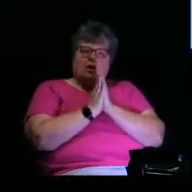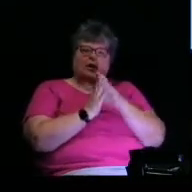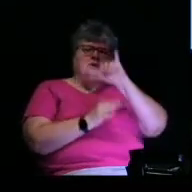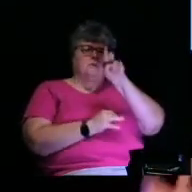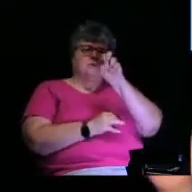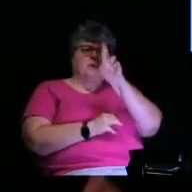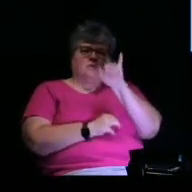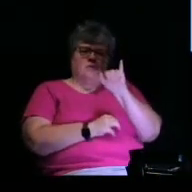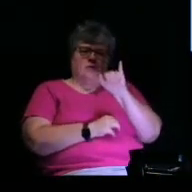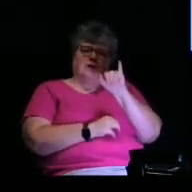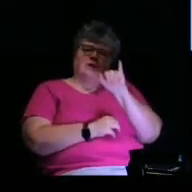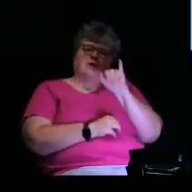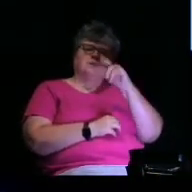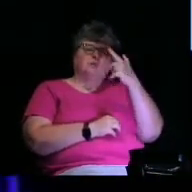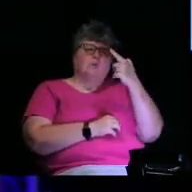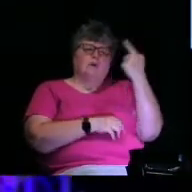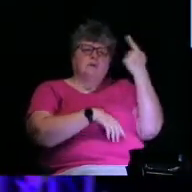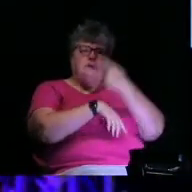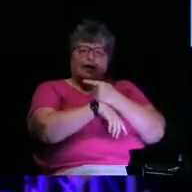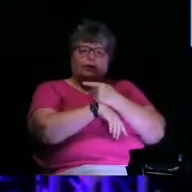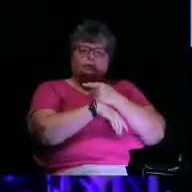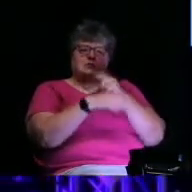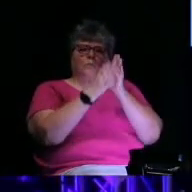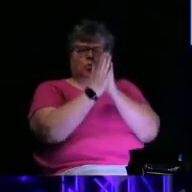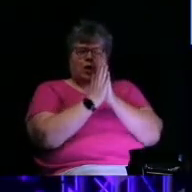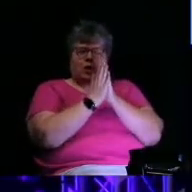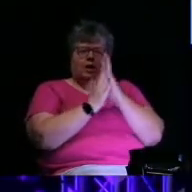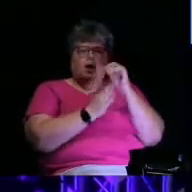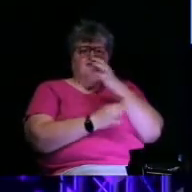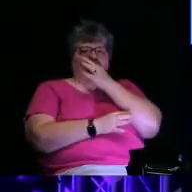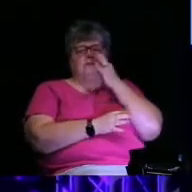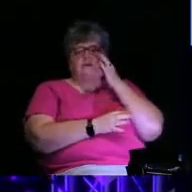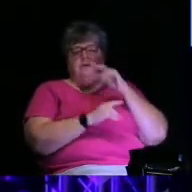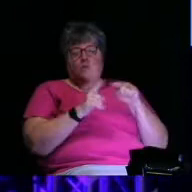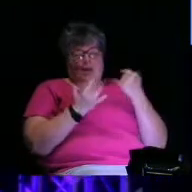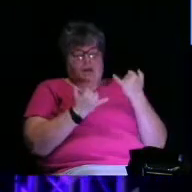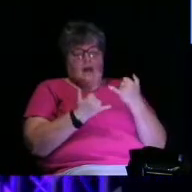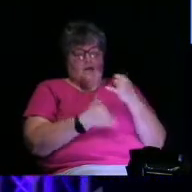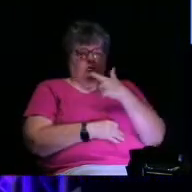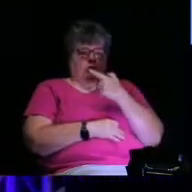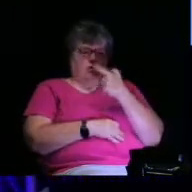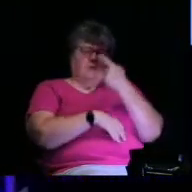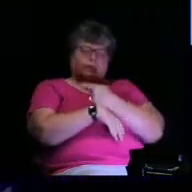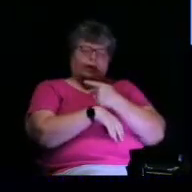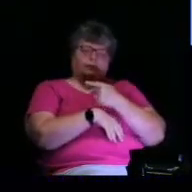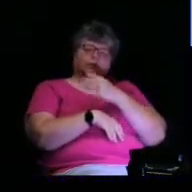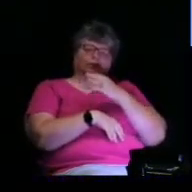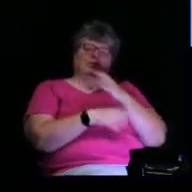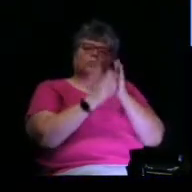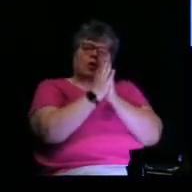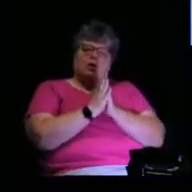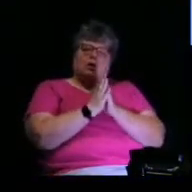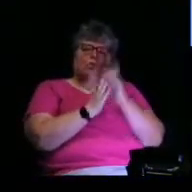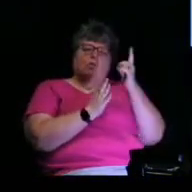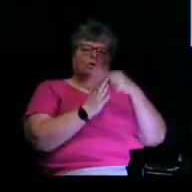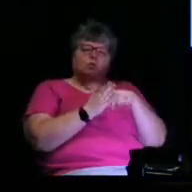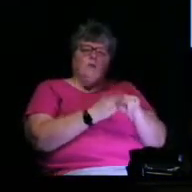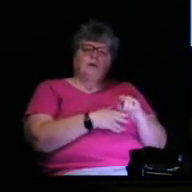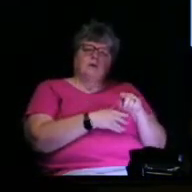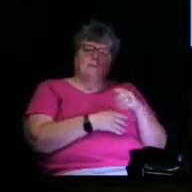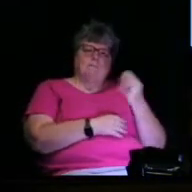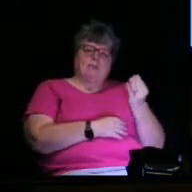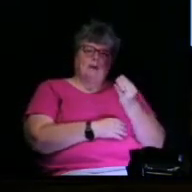days of prayer and fasting. You get off easy this time. It's just prayer, 21 days of prayer. And so a week from Monday at 6:30 every morning, we're going